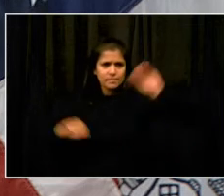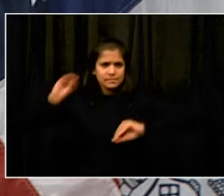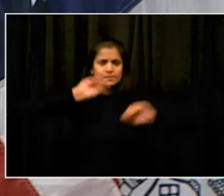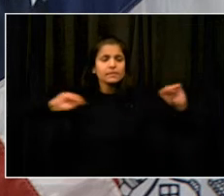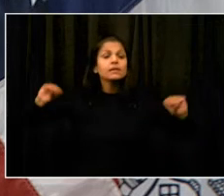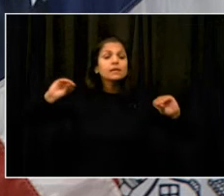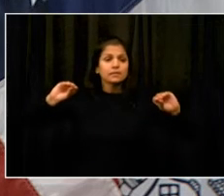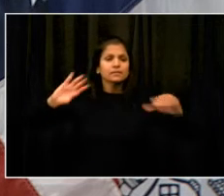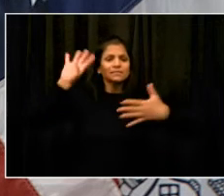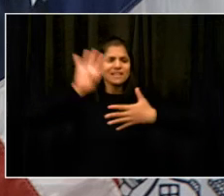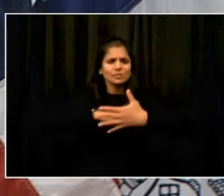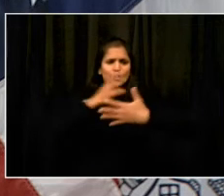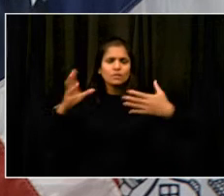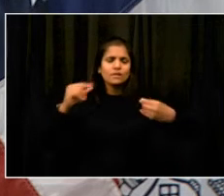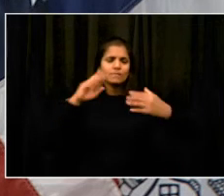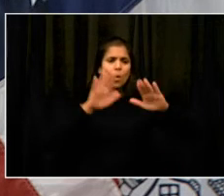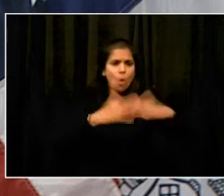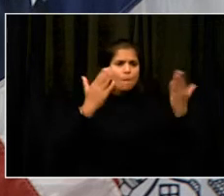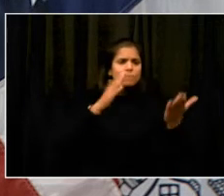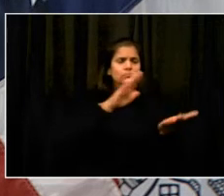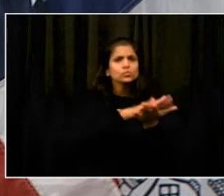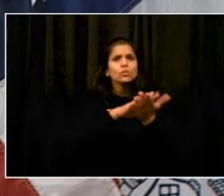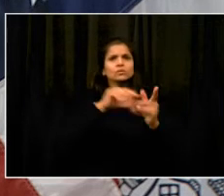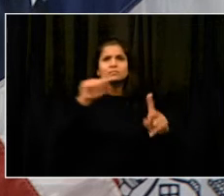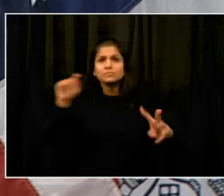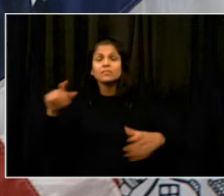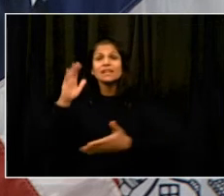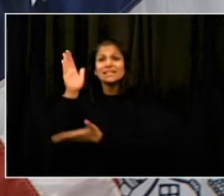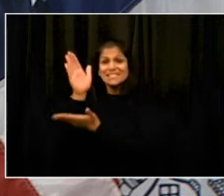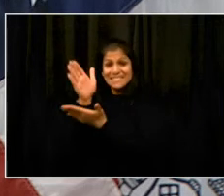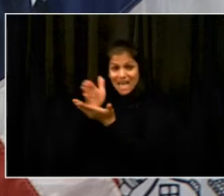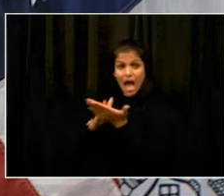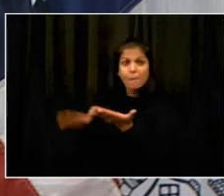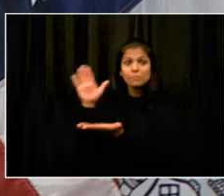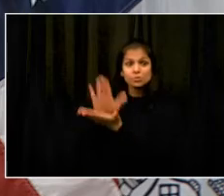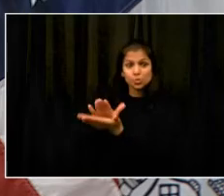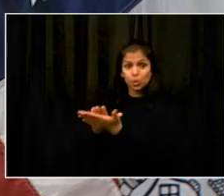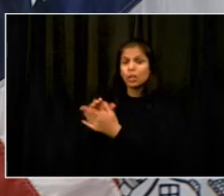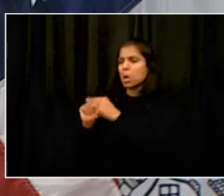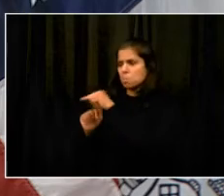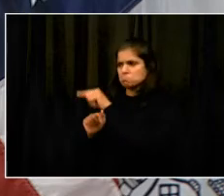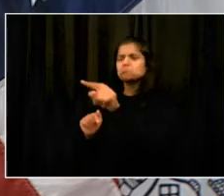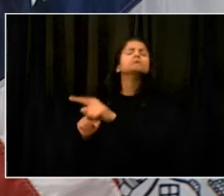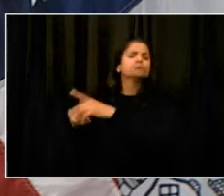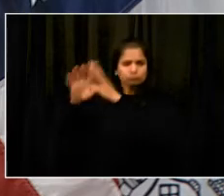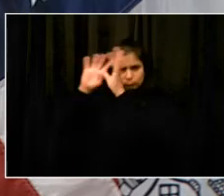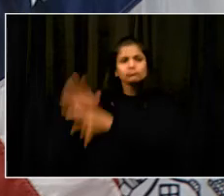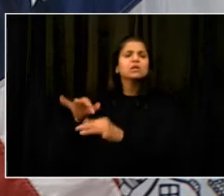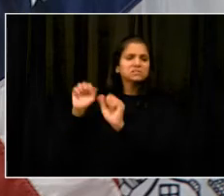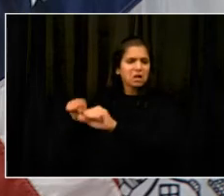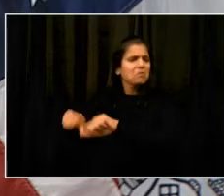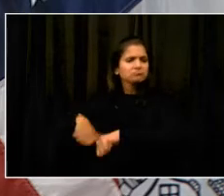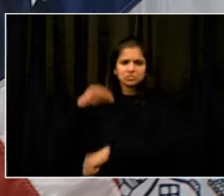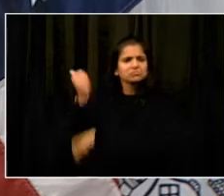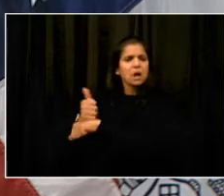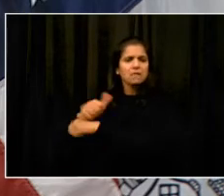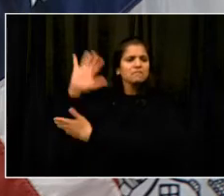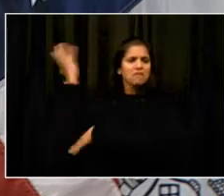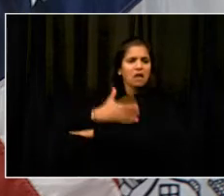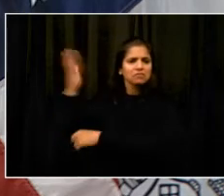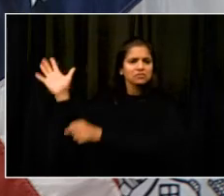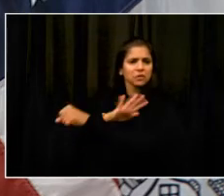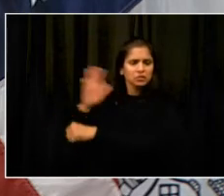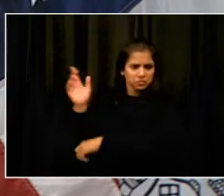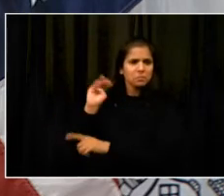get clarified. That's what we're going to get in the course of next week when we see exactly every child that shows up, and we make very clear to parents, and I'm saying it